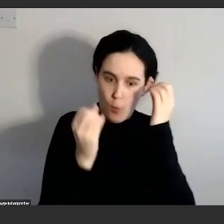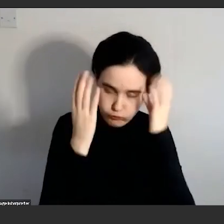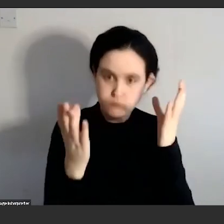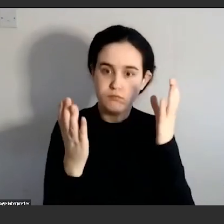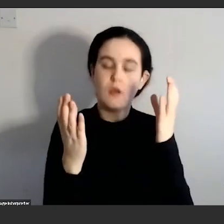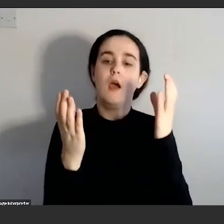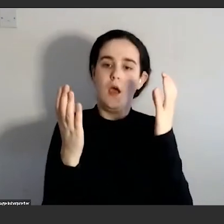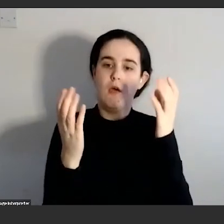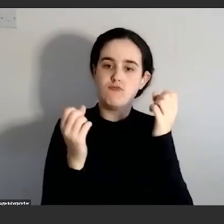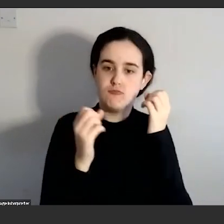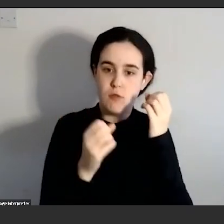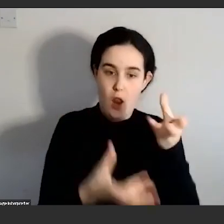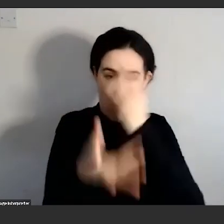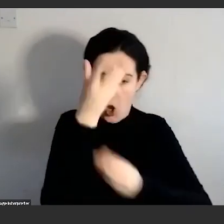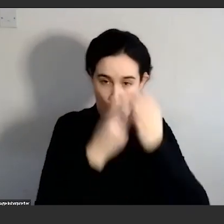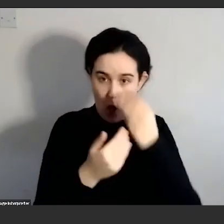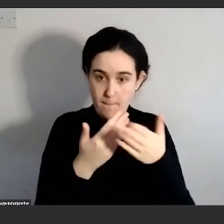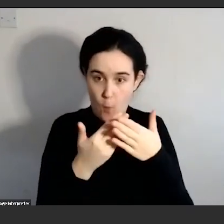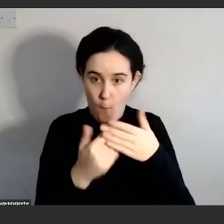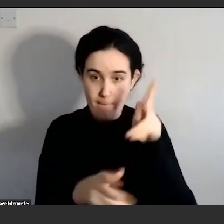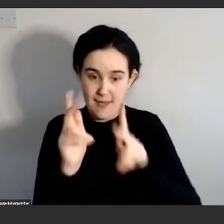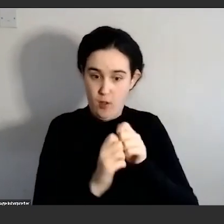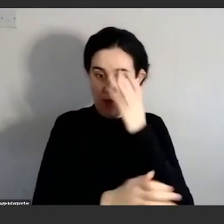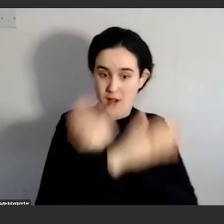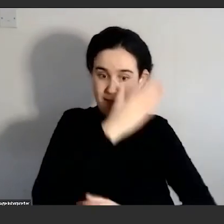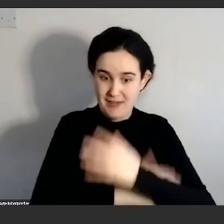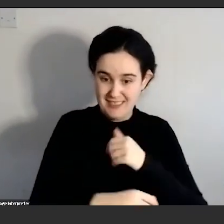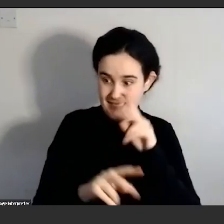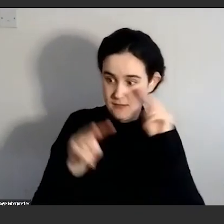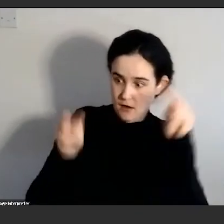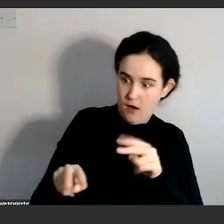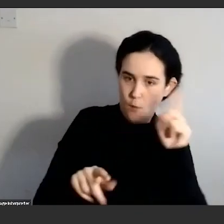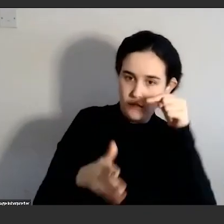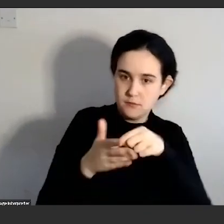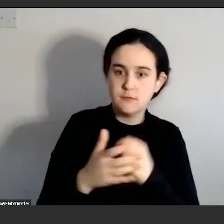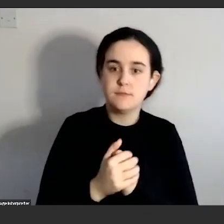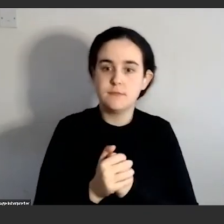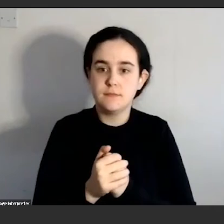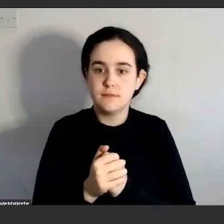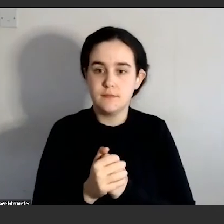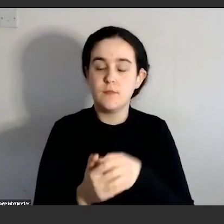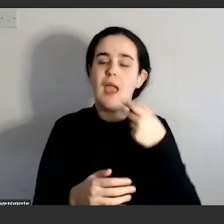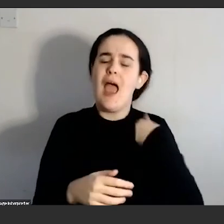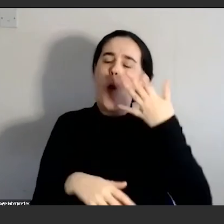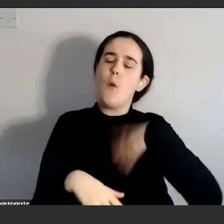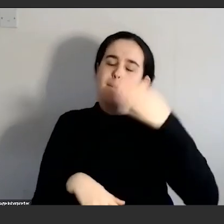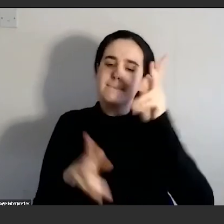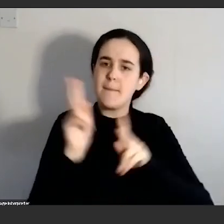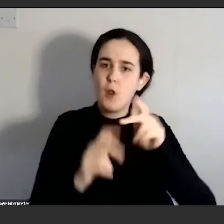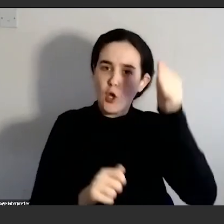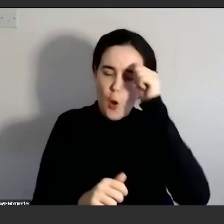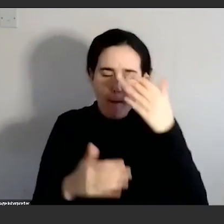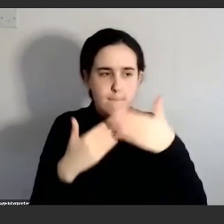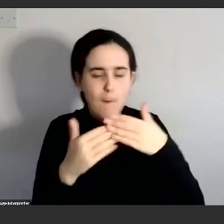DAD, that takes around 14,000 calls a month from disabled customers. So training